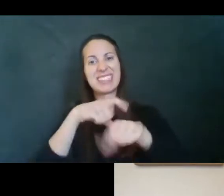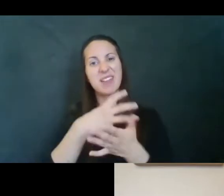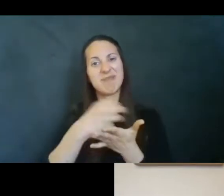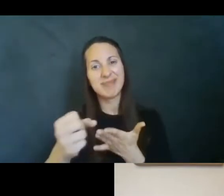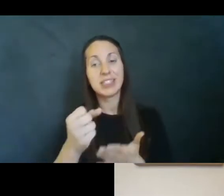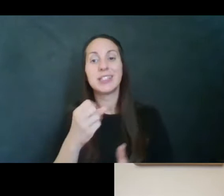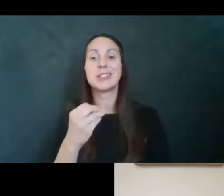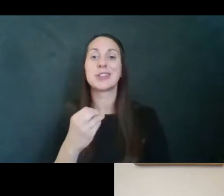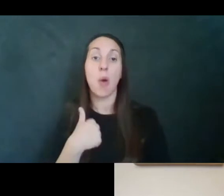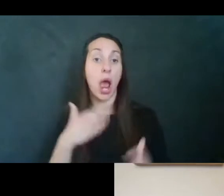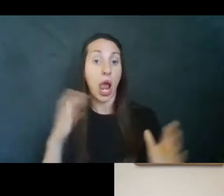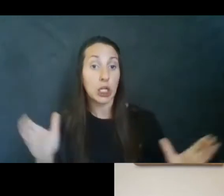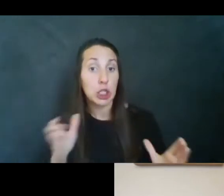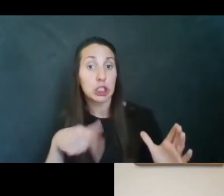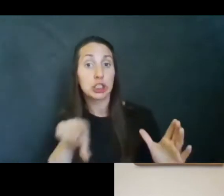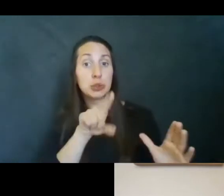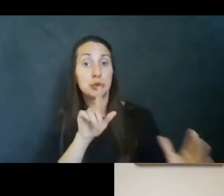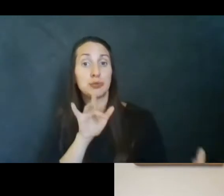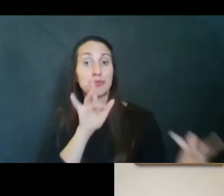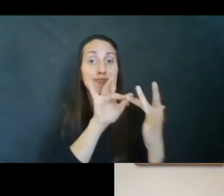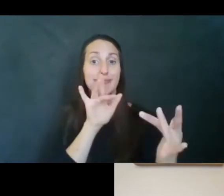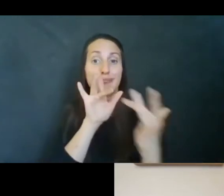Linda to take us home.